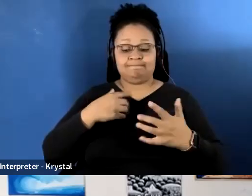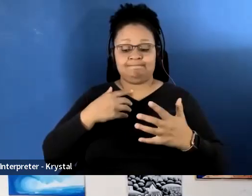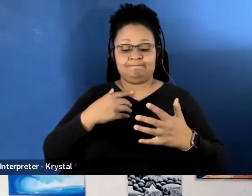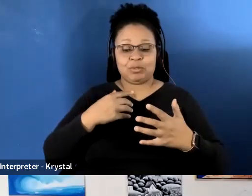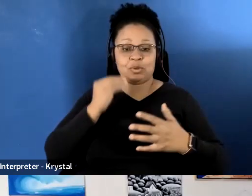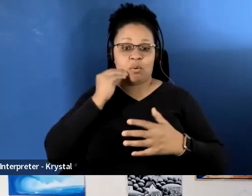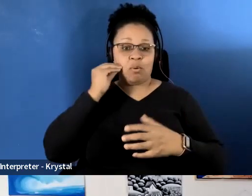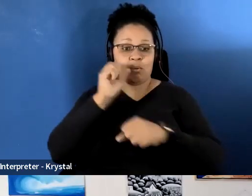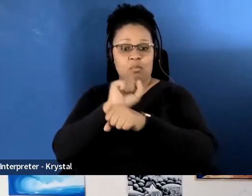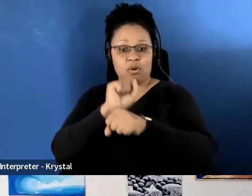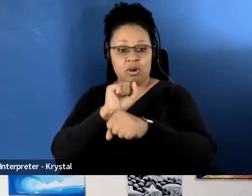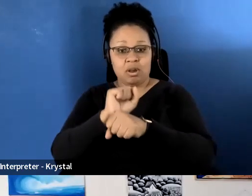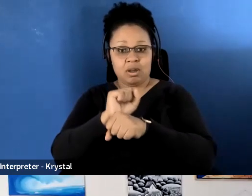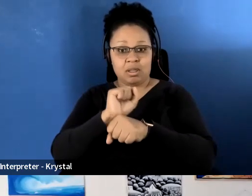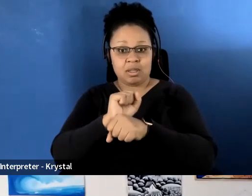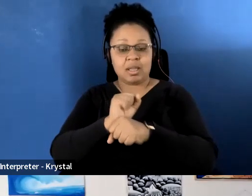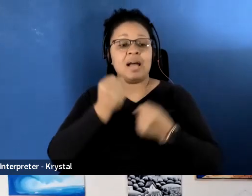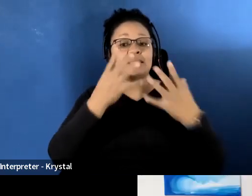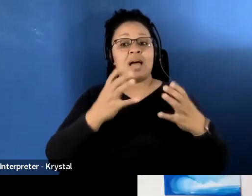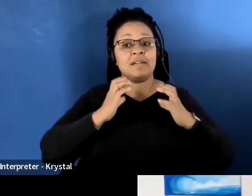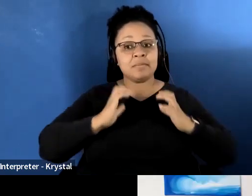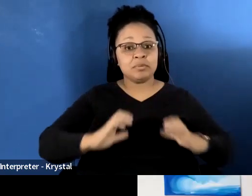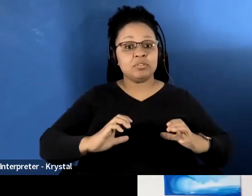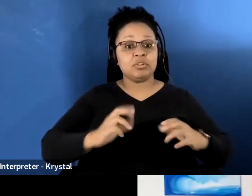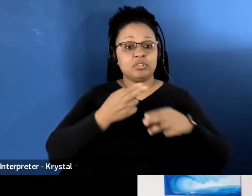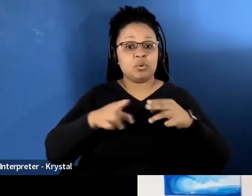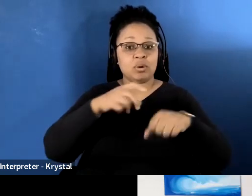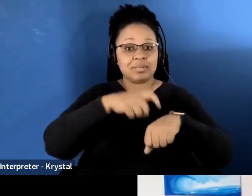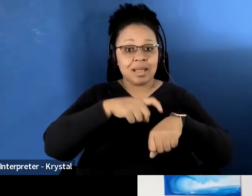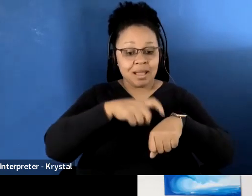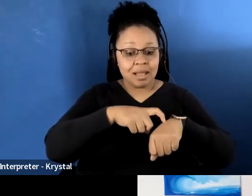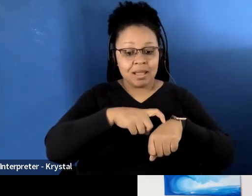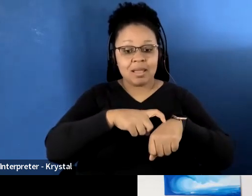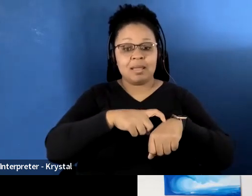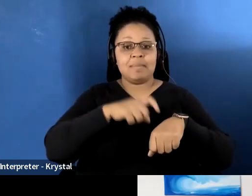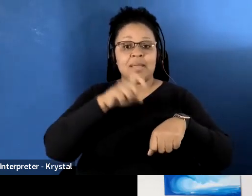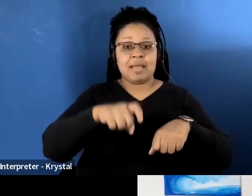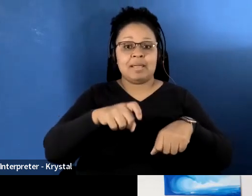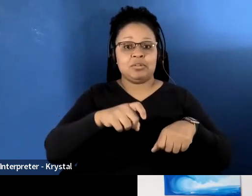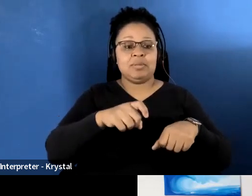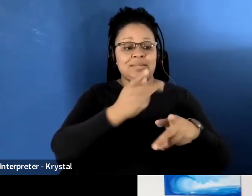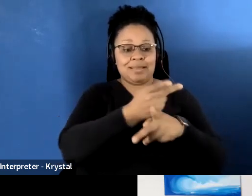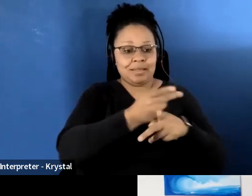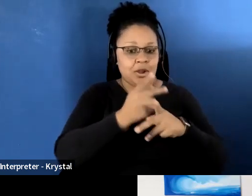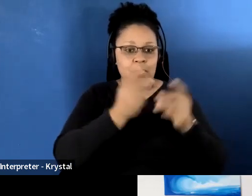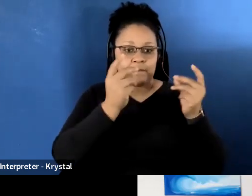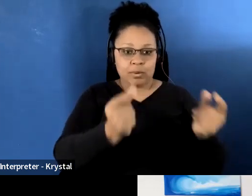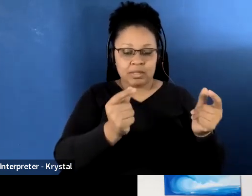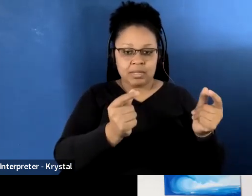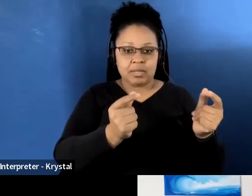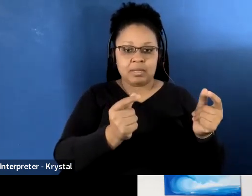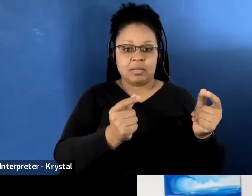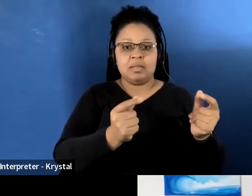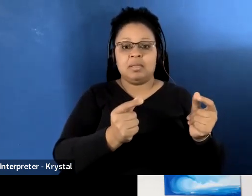I did a lot of consumers in a short amount of time that had to be expedited quickly. And that took a